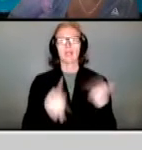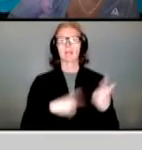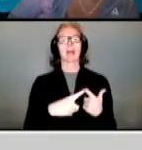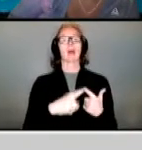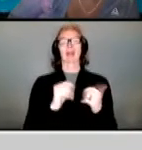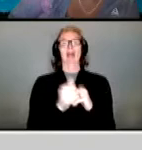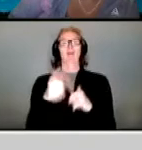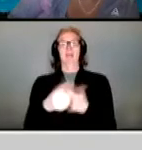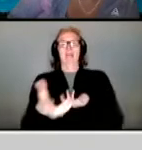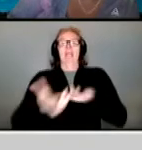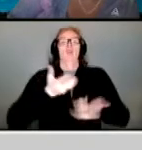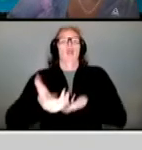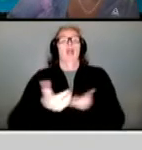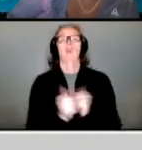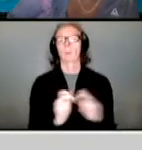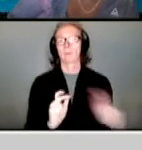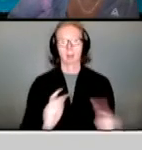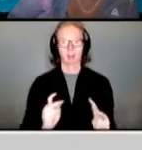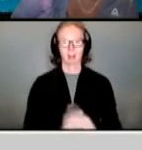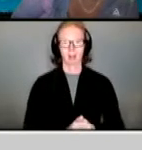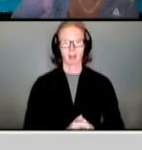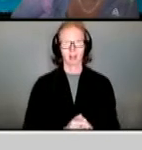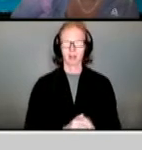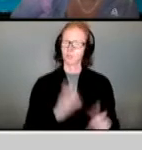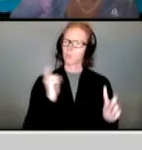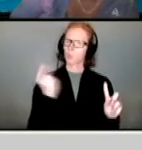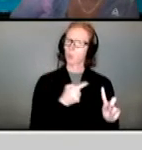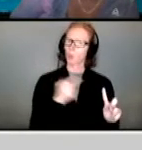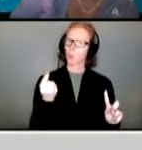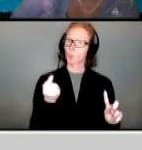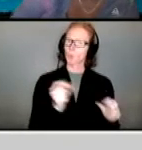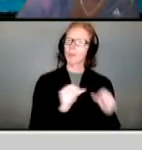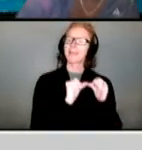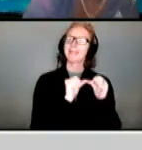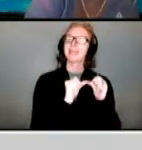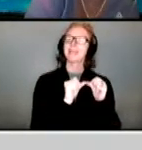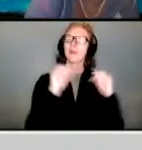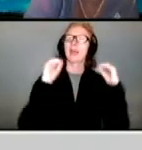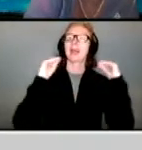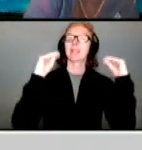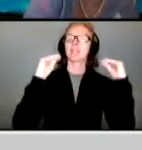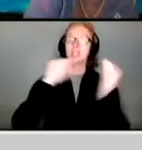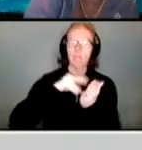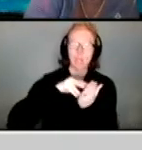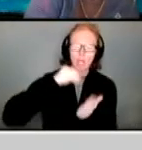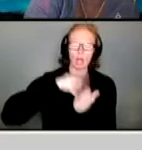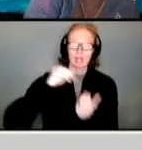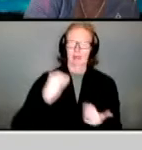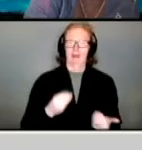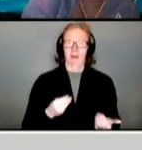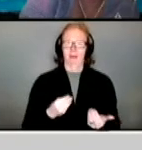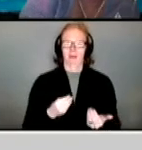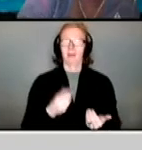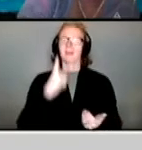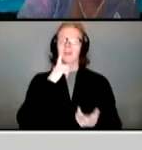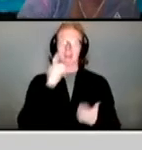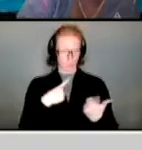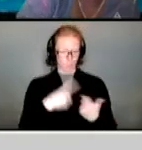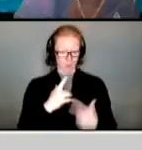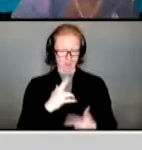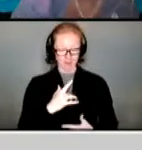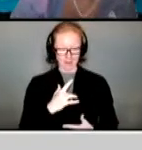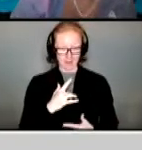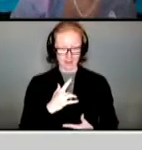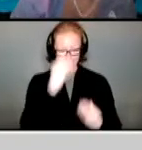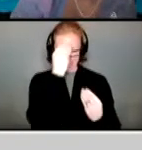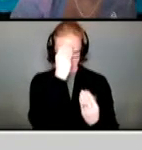how they interact with folks. And our goal is to continue the education, because I believe that once people are